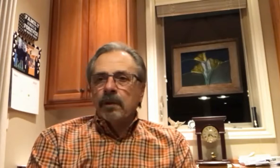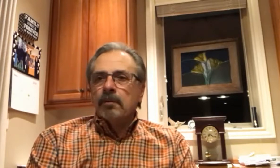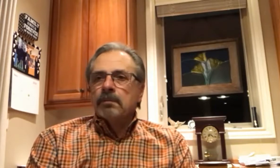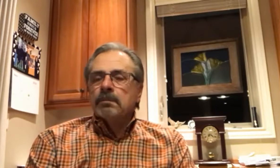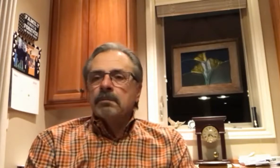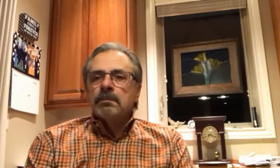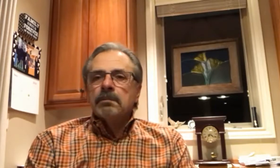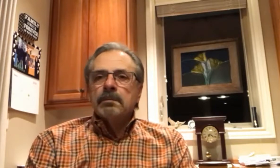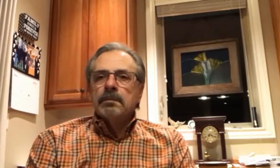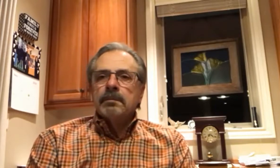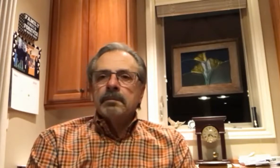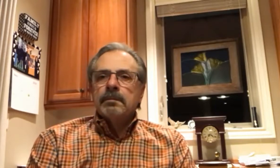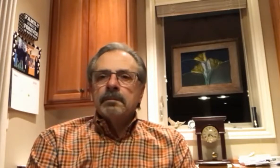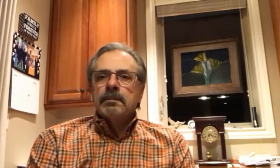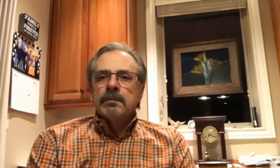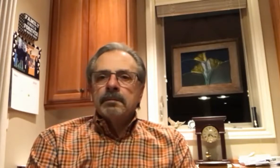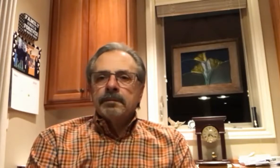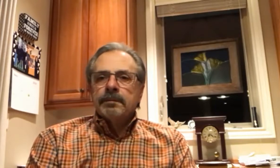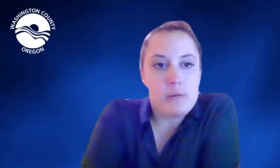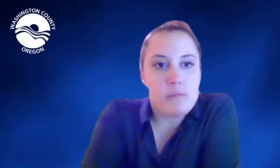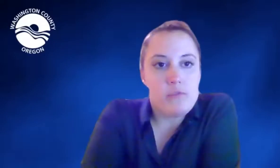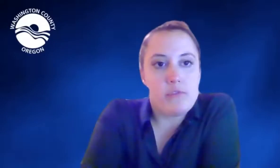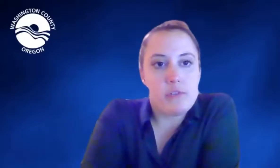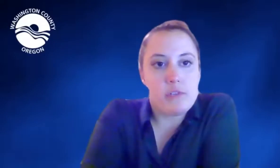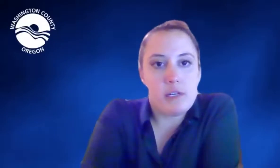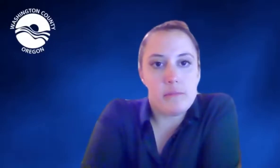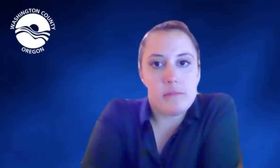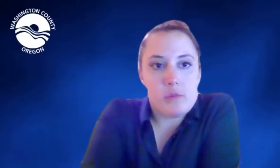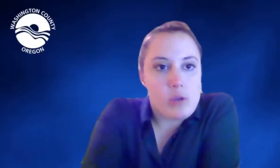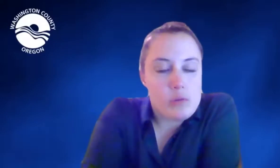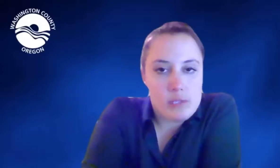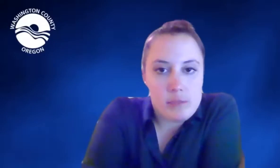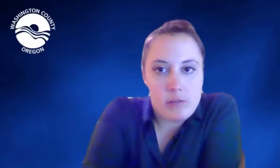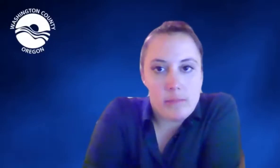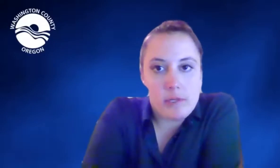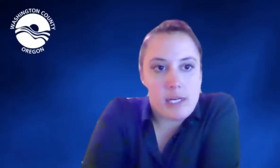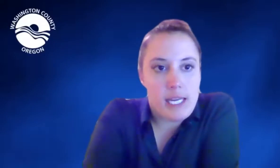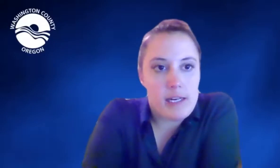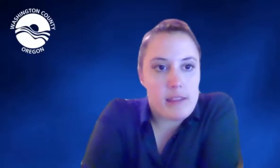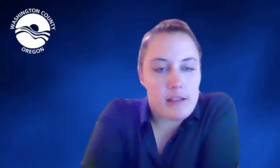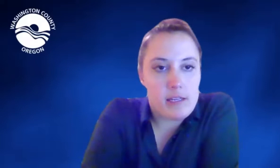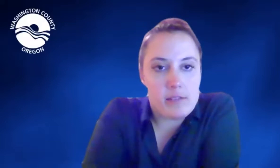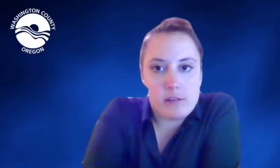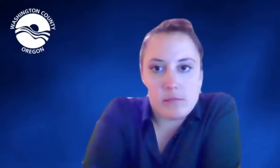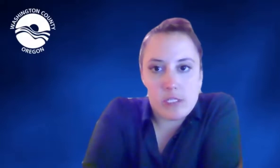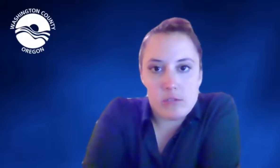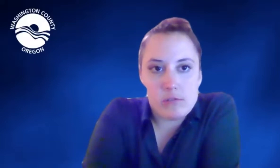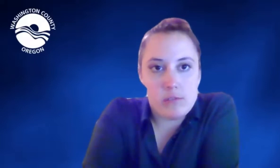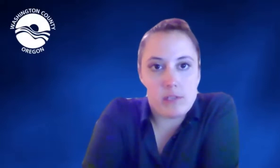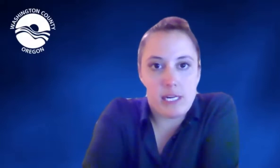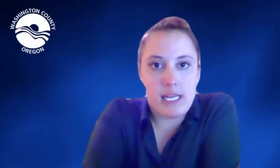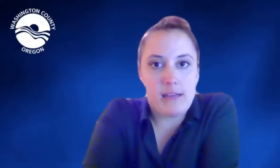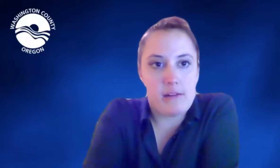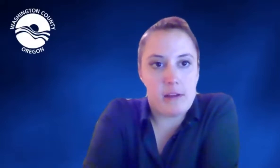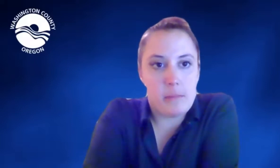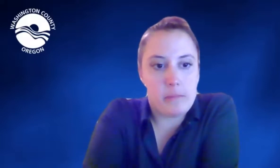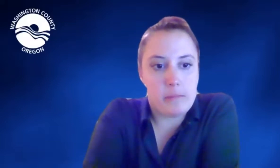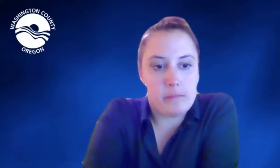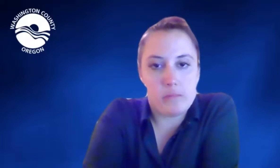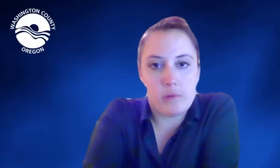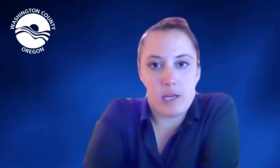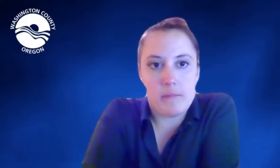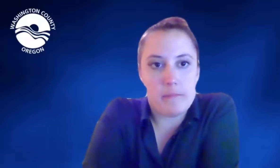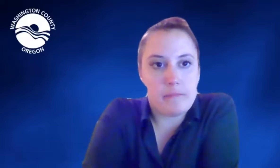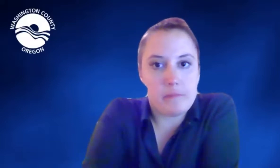I just don't know. I'm going to move over. Oh, somebody dropped their hand. I thought I saw Rachel with her hand up.